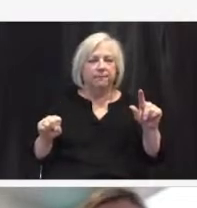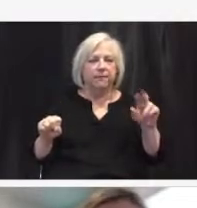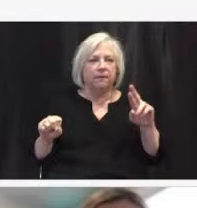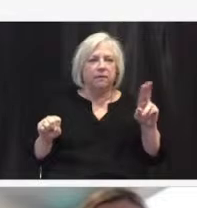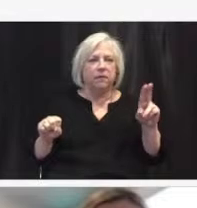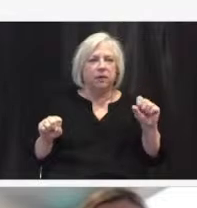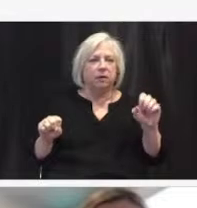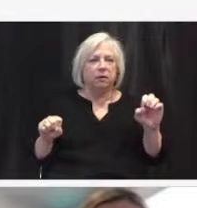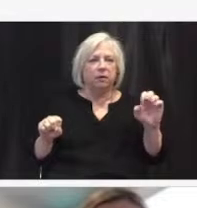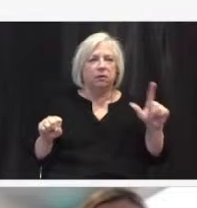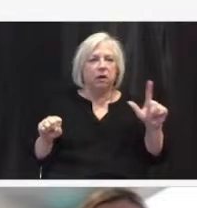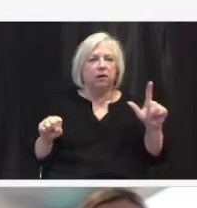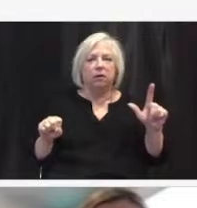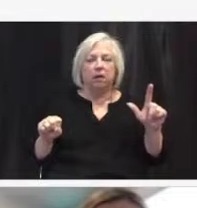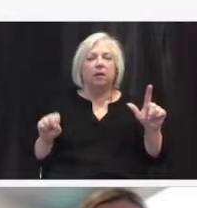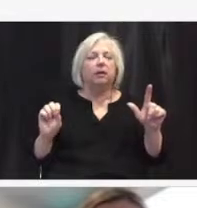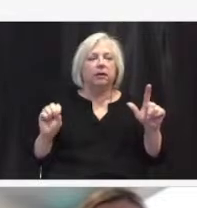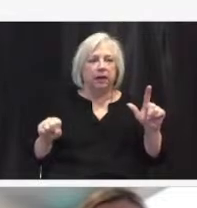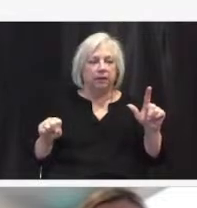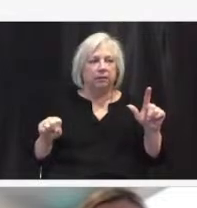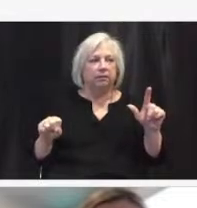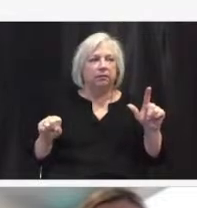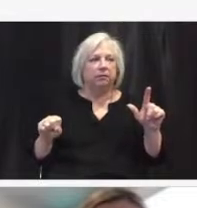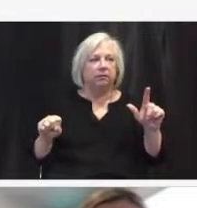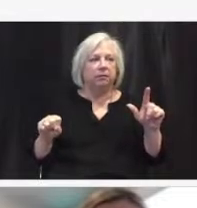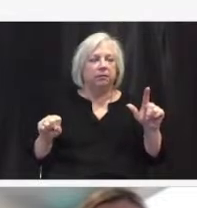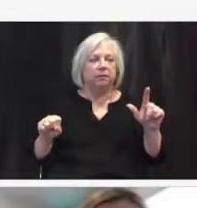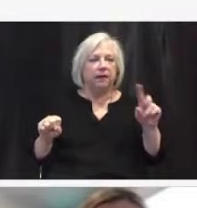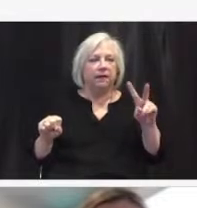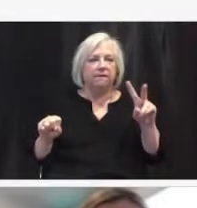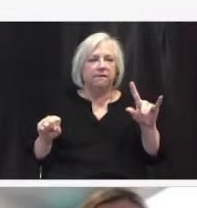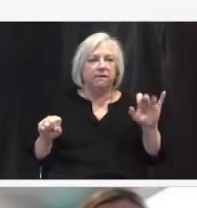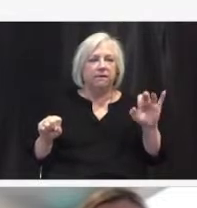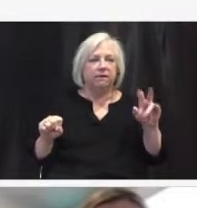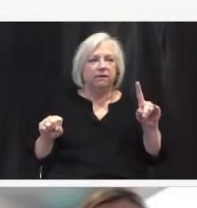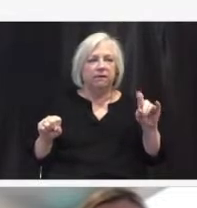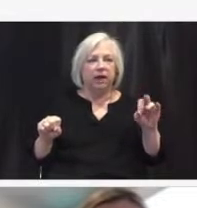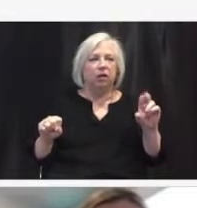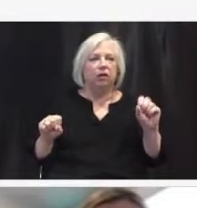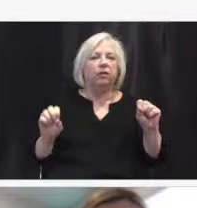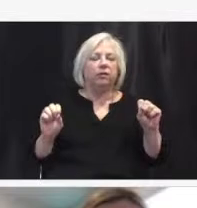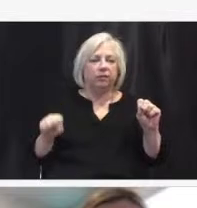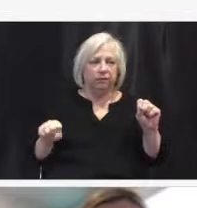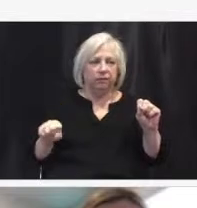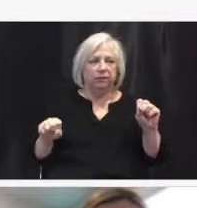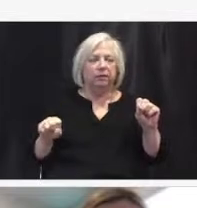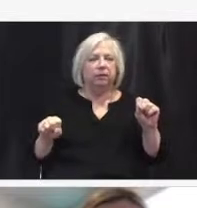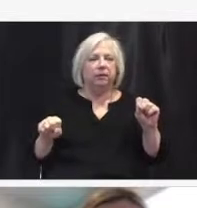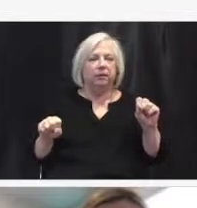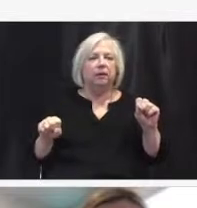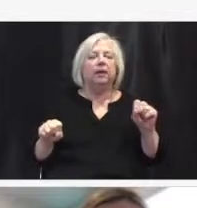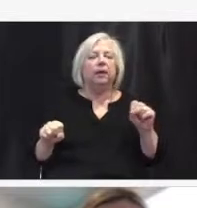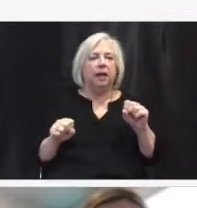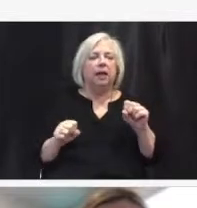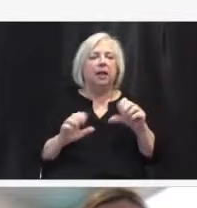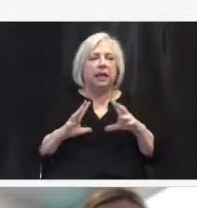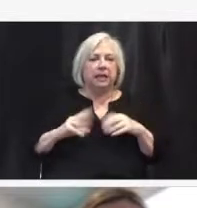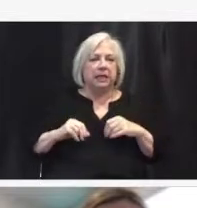Russell? Aye. Vickers? Yes. Consent agenda has been